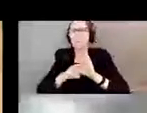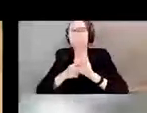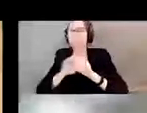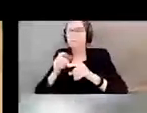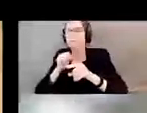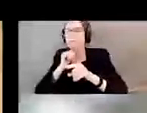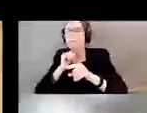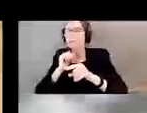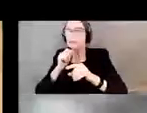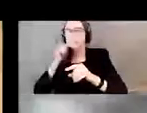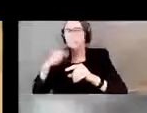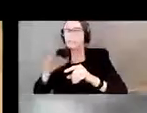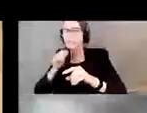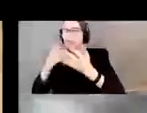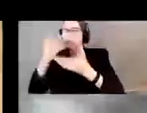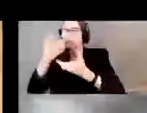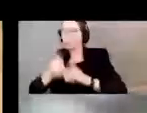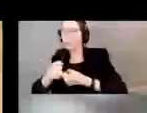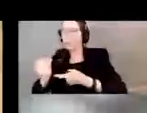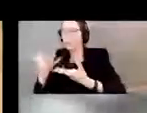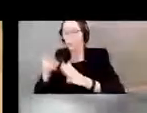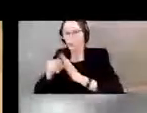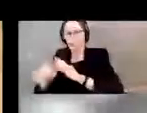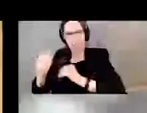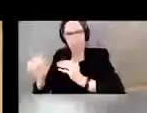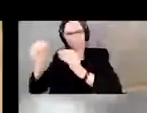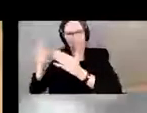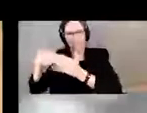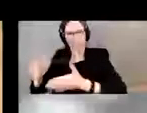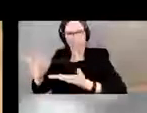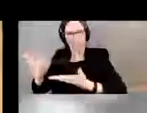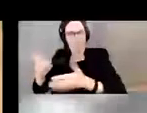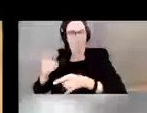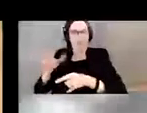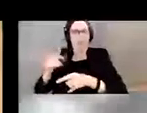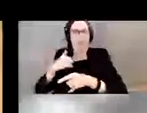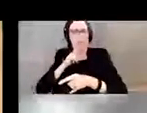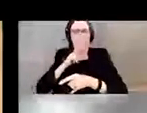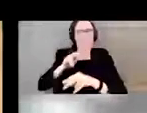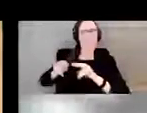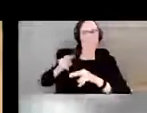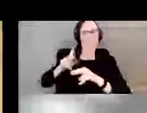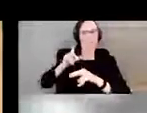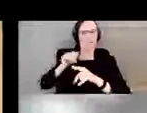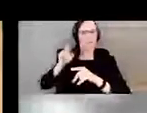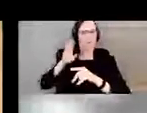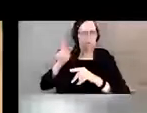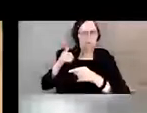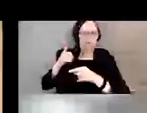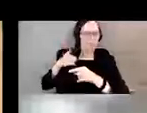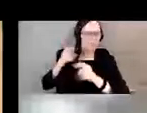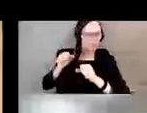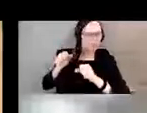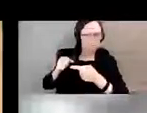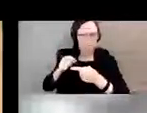his leader, taken over that mantle, and they can't really guarantee whether he is going to be a proxy for